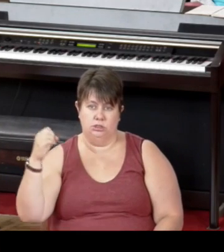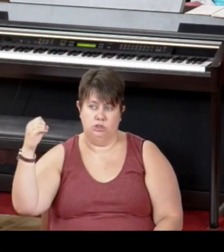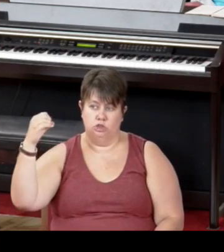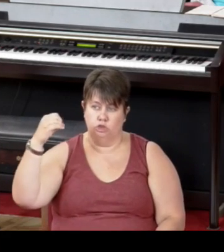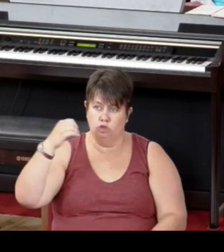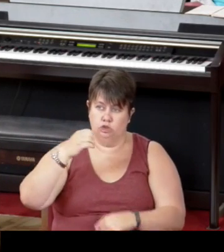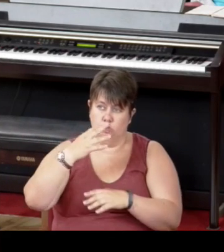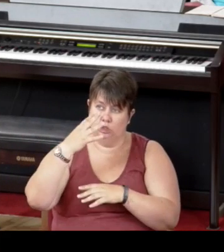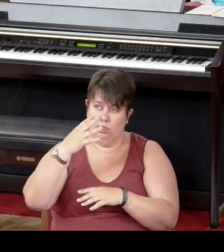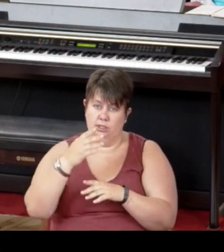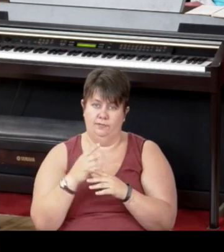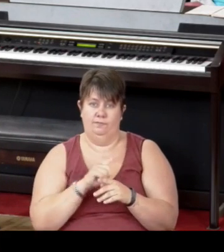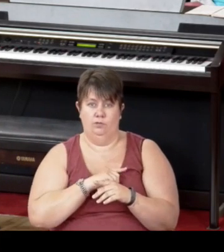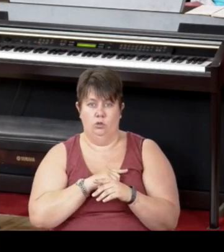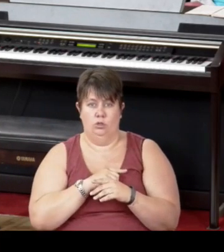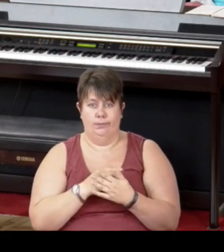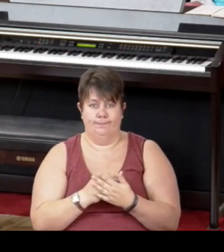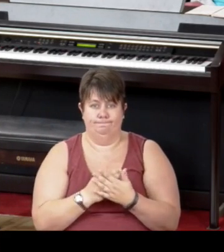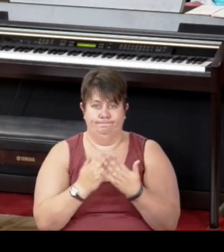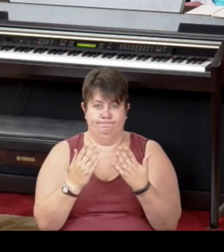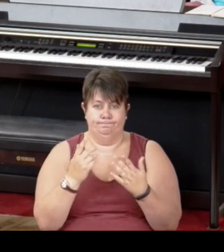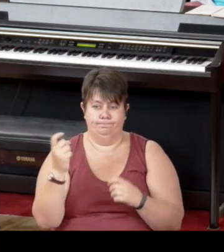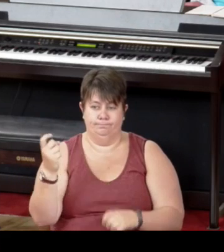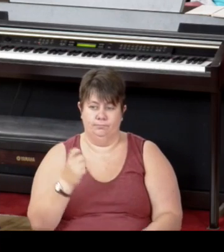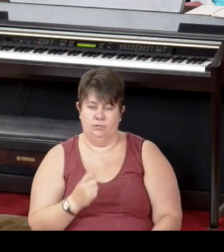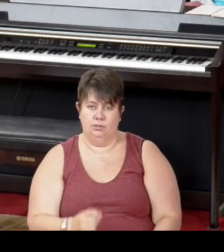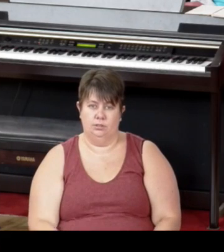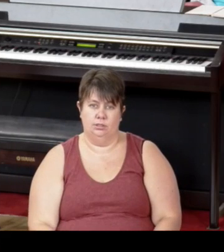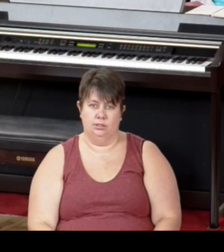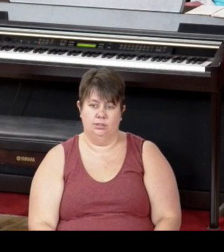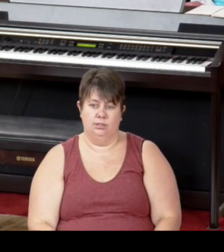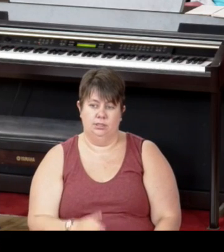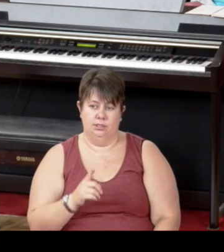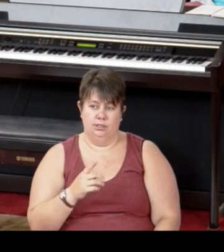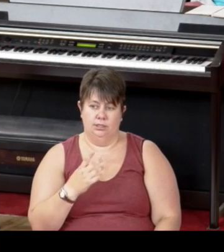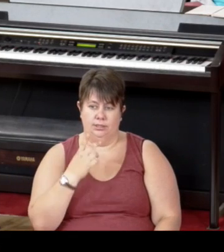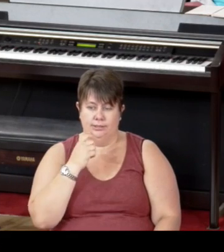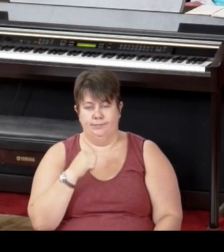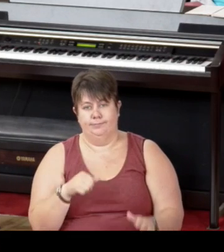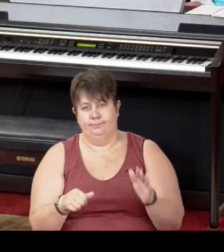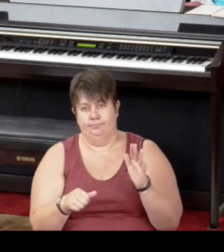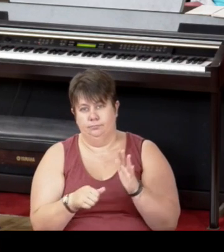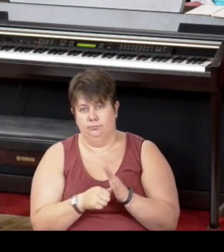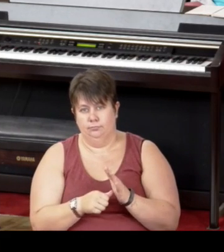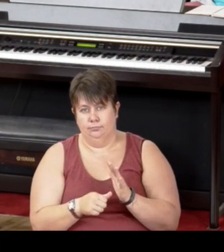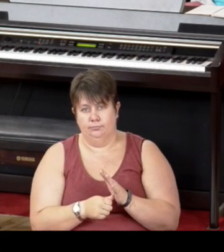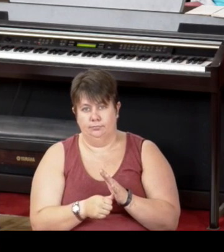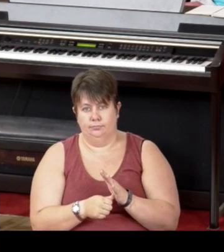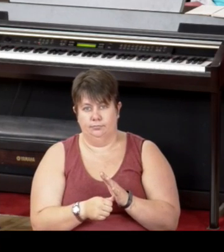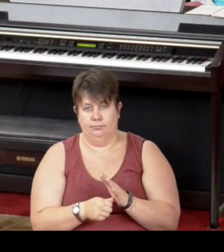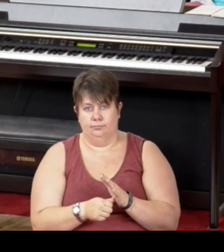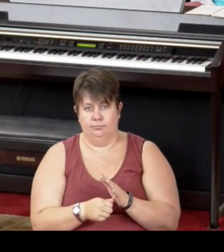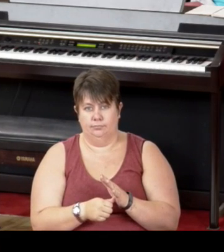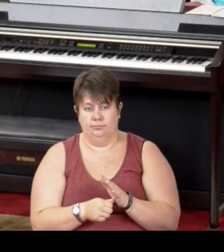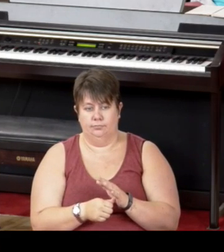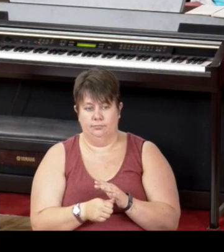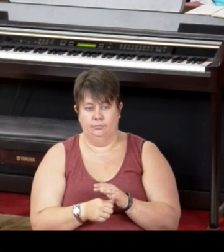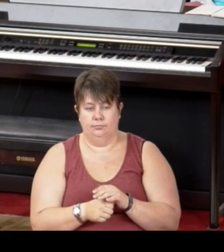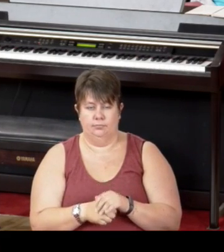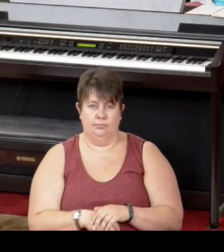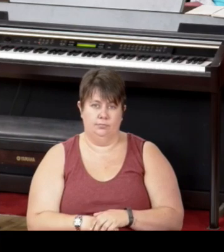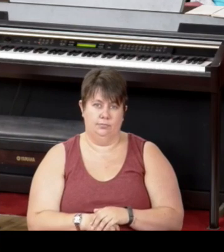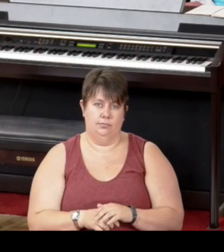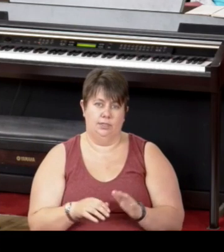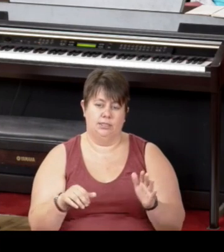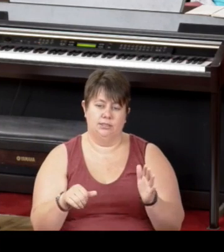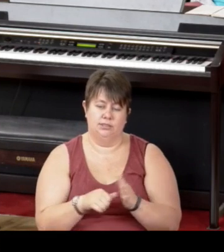anticipating the dawn that is to come. Now that's difficult. It can be really hard to live